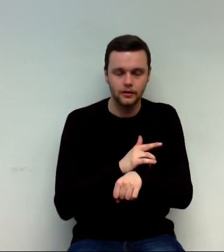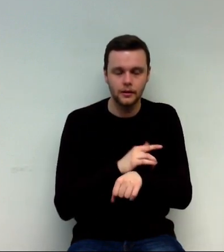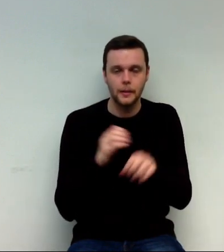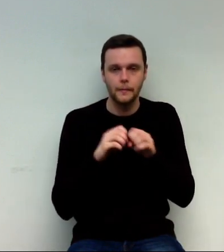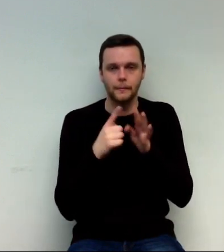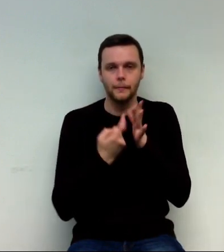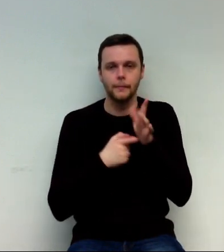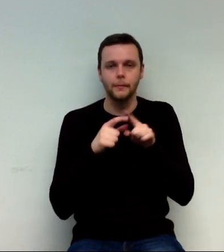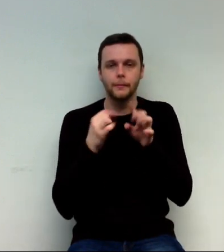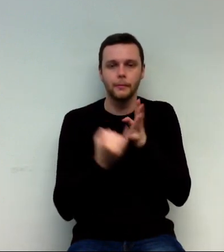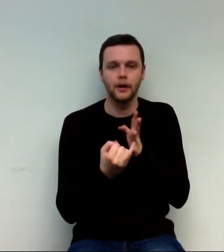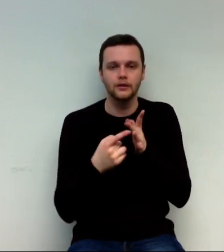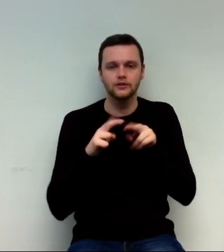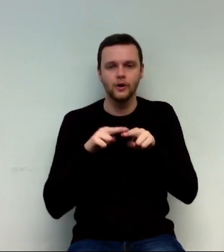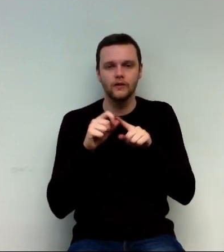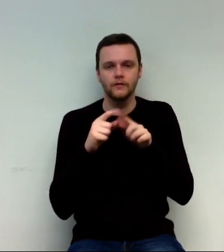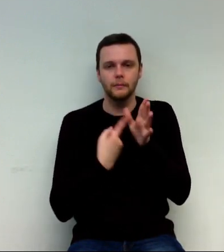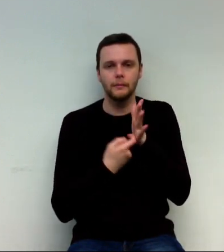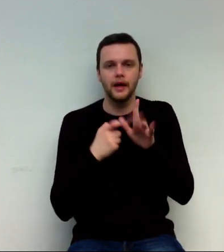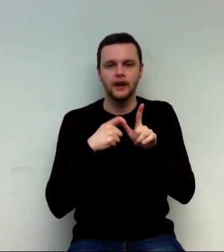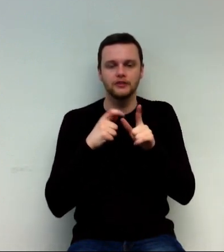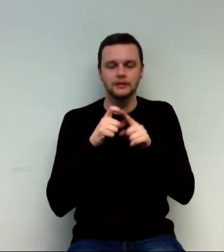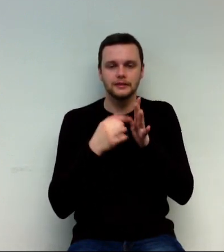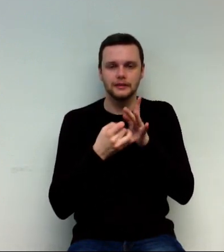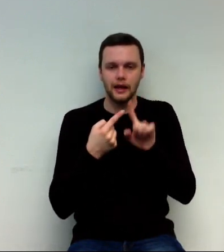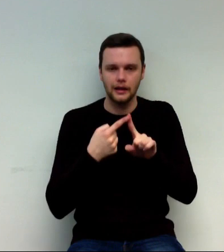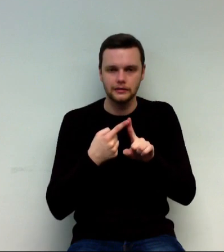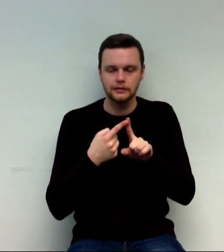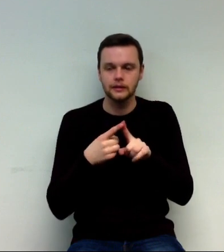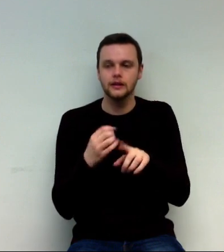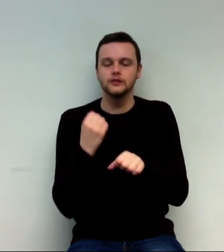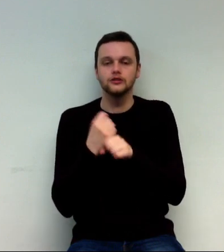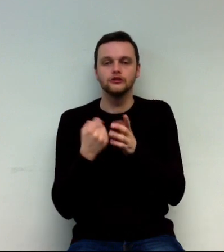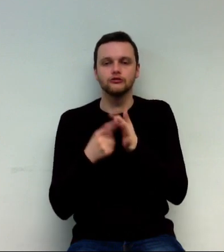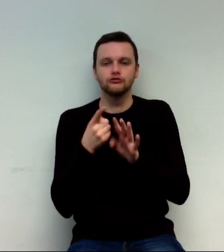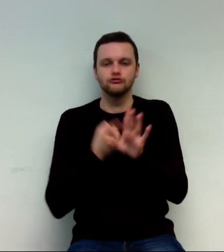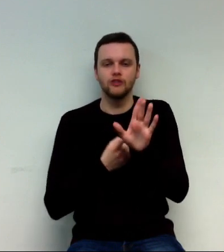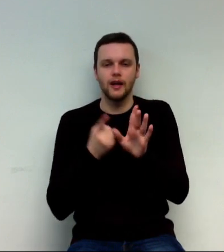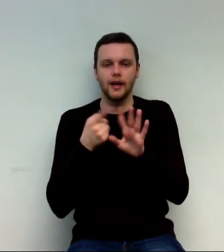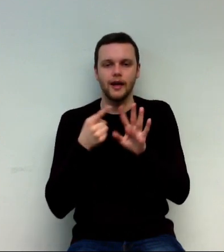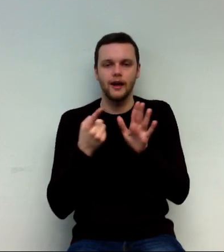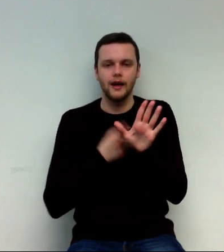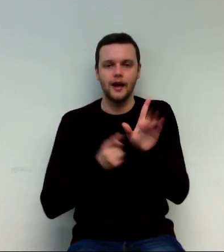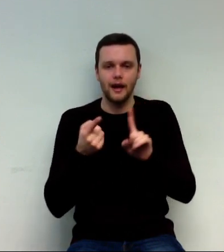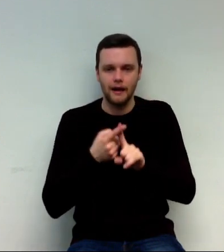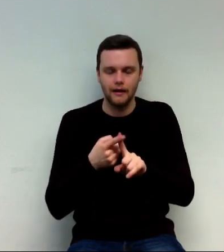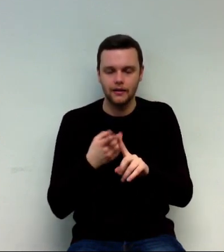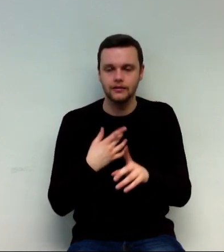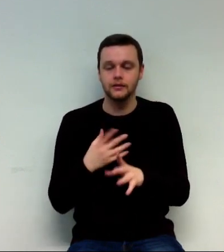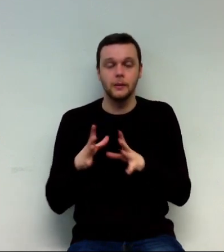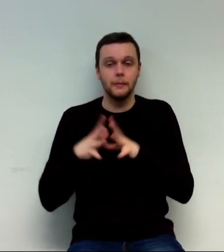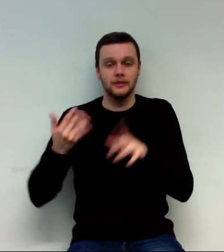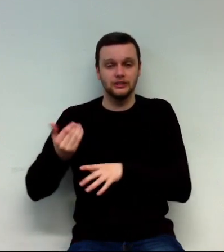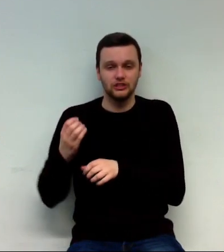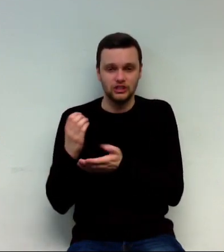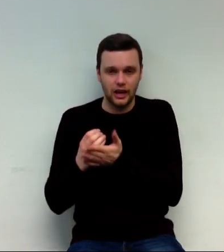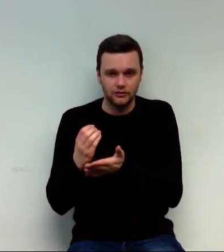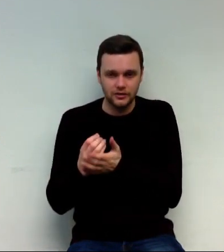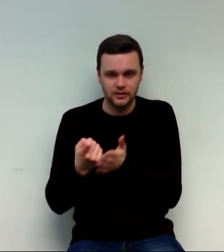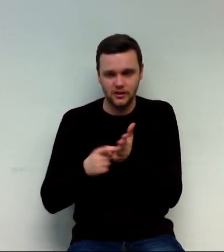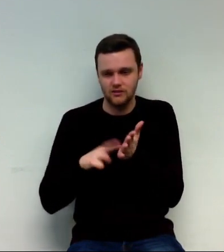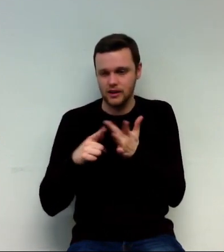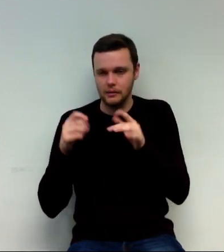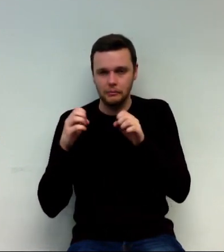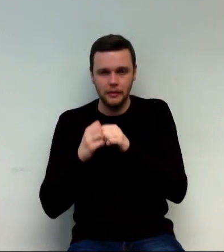a disabled-led theatre company in Scotland, Grey Eye, a disabled-led theatre company in England, big charities like the RNIB.